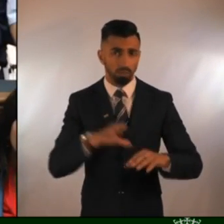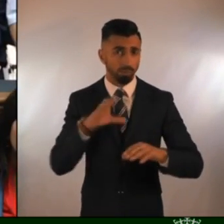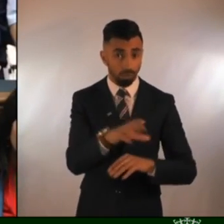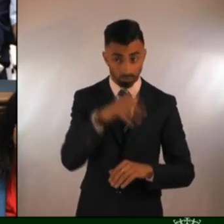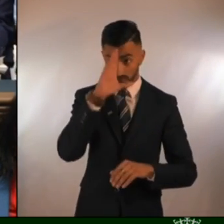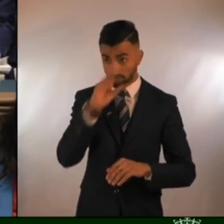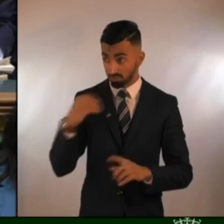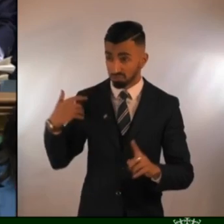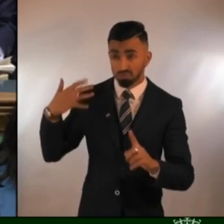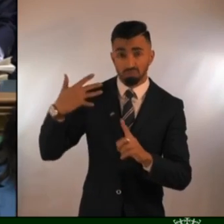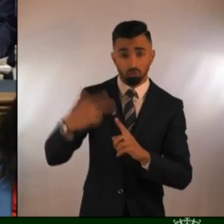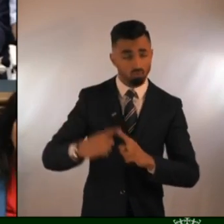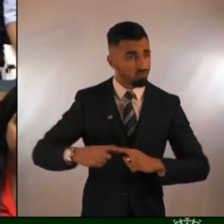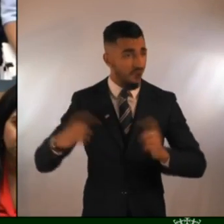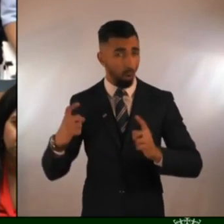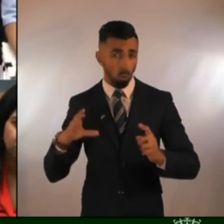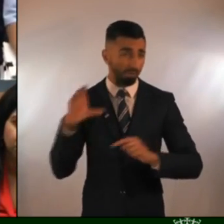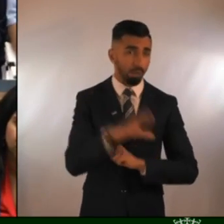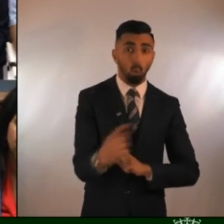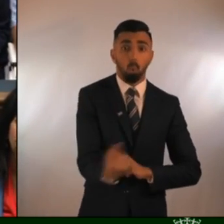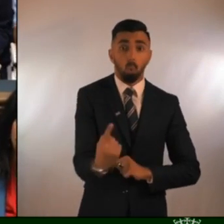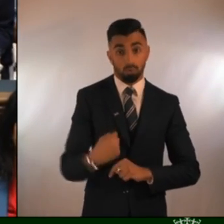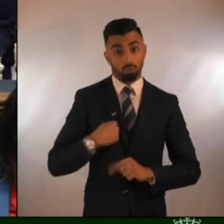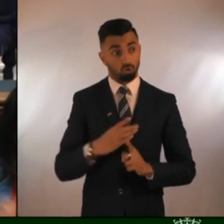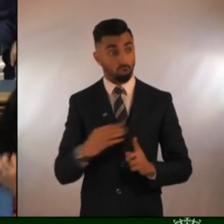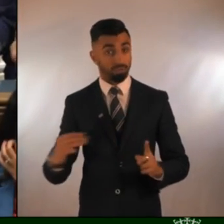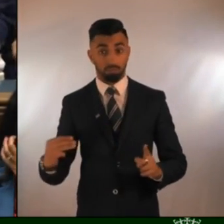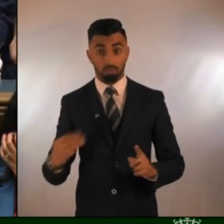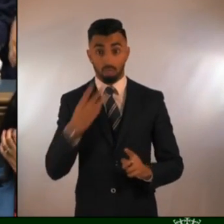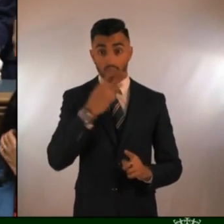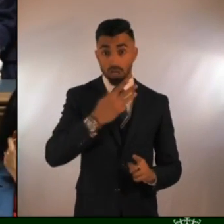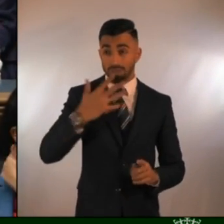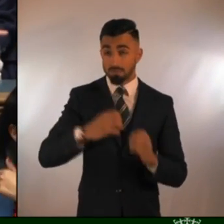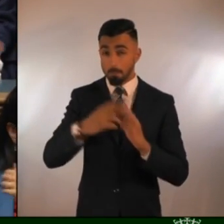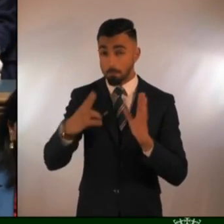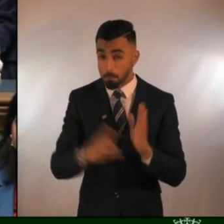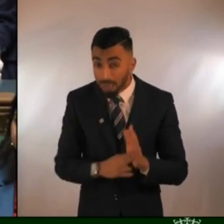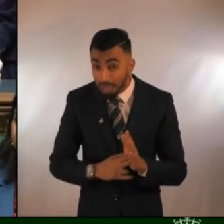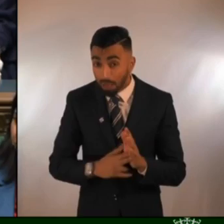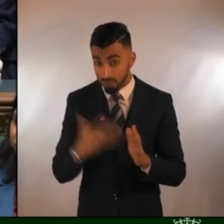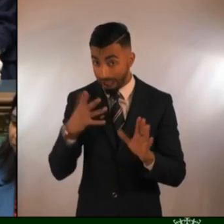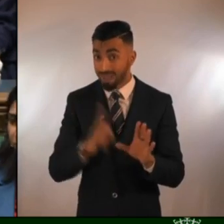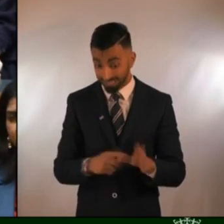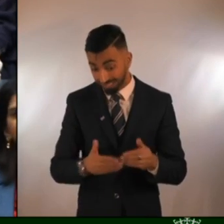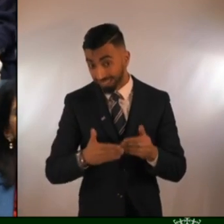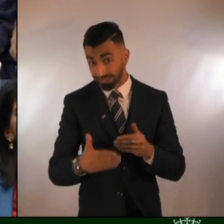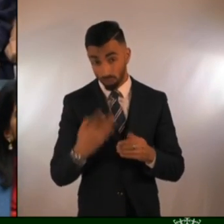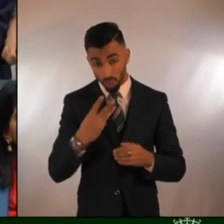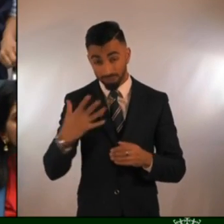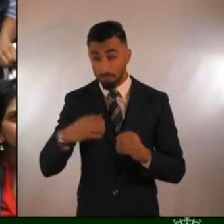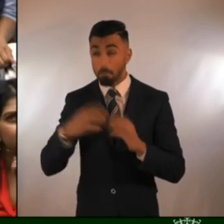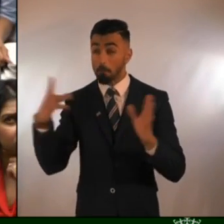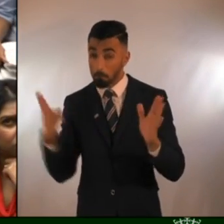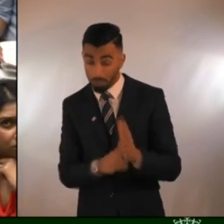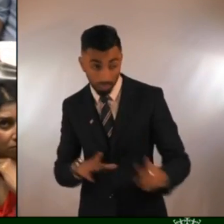increase, £34 billion over 5 years, the biggest cash increase in public services since the Second World War.